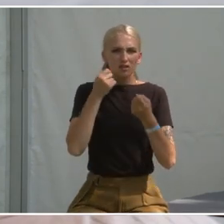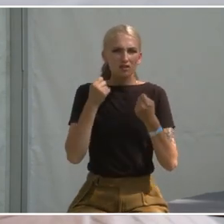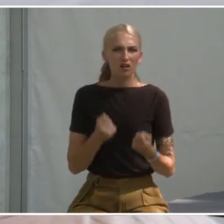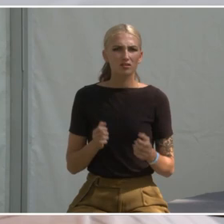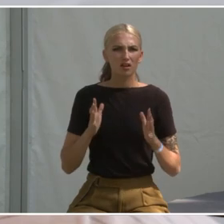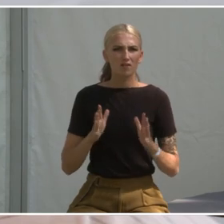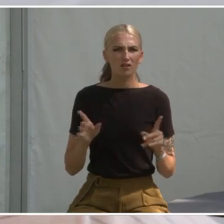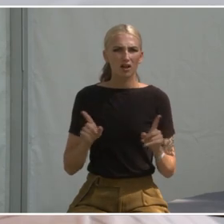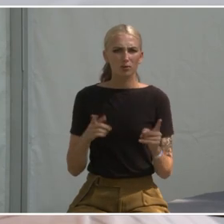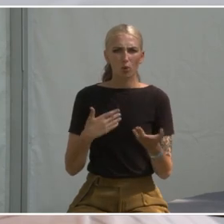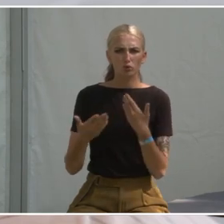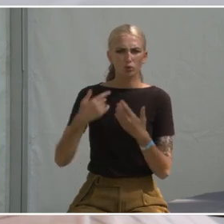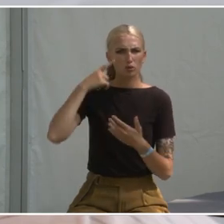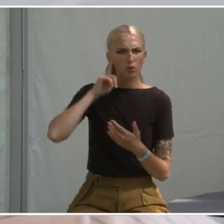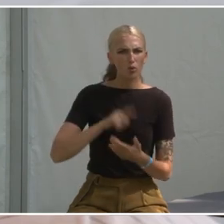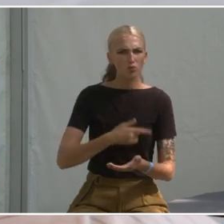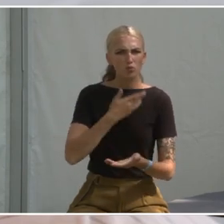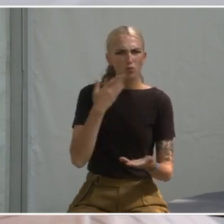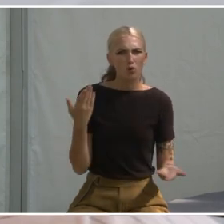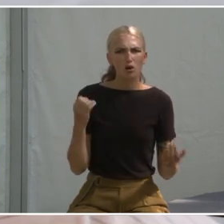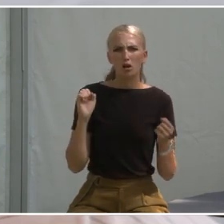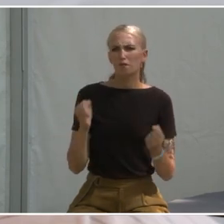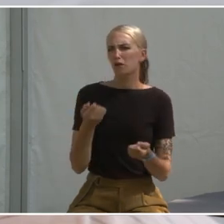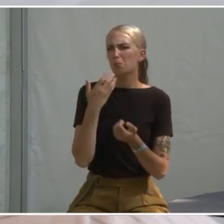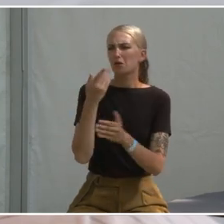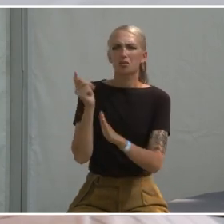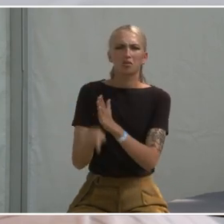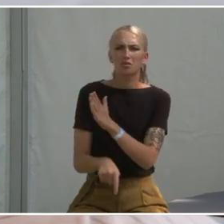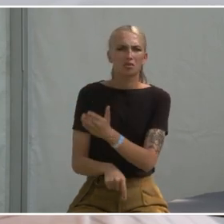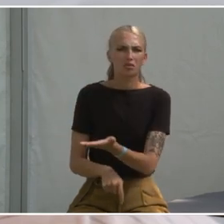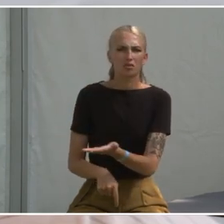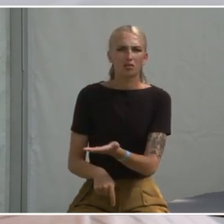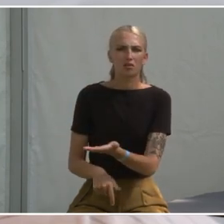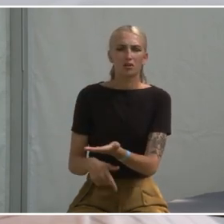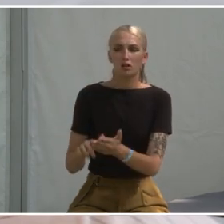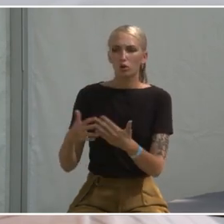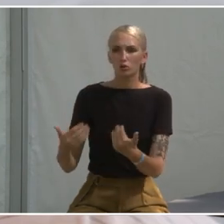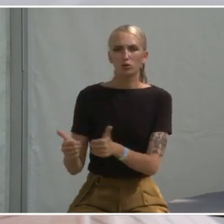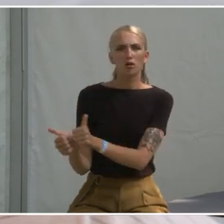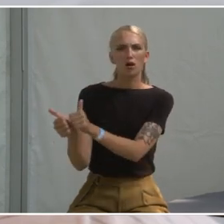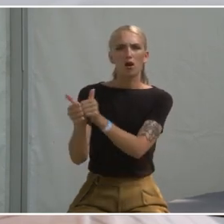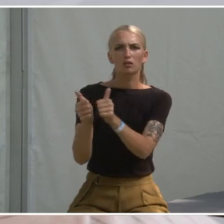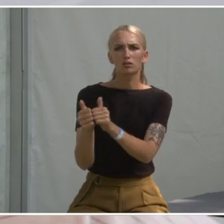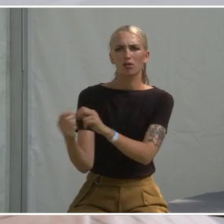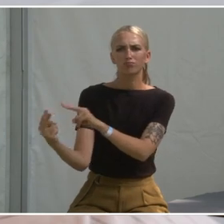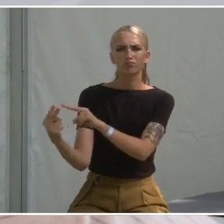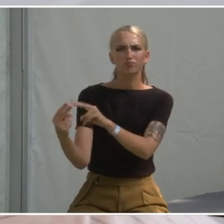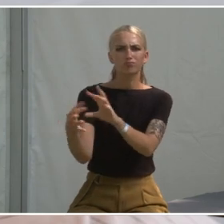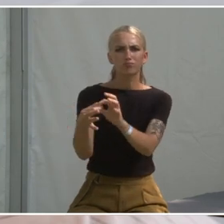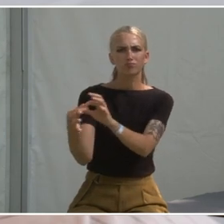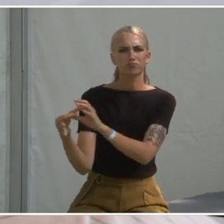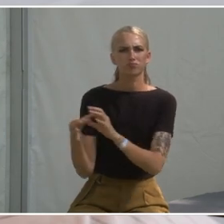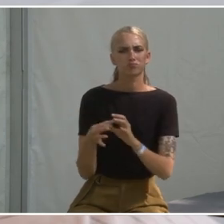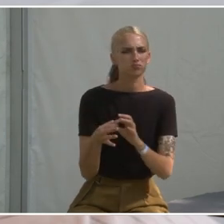those social skills, or if just something doesn't work out. So building those peer connections is still like the main thing, the